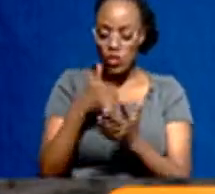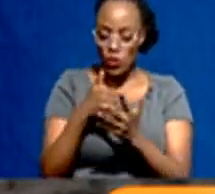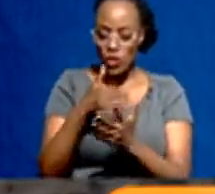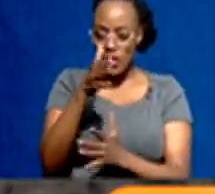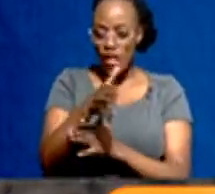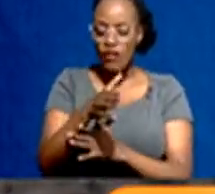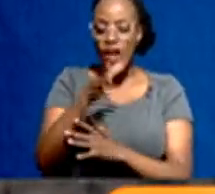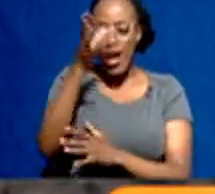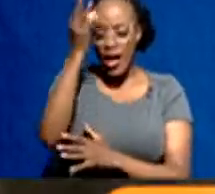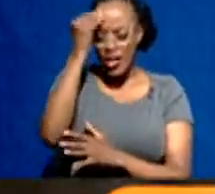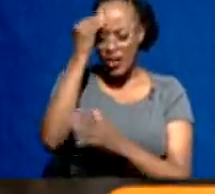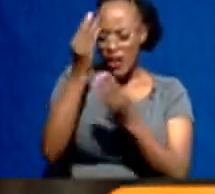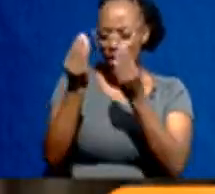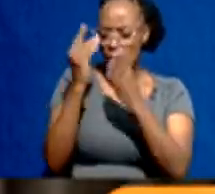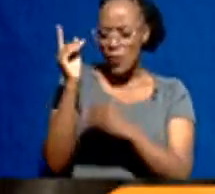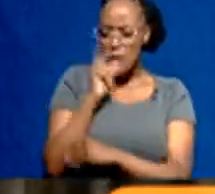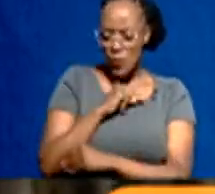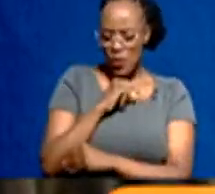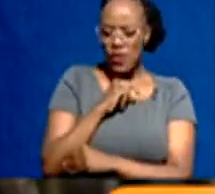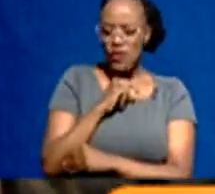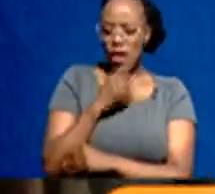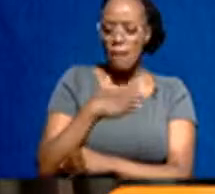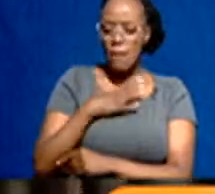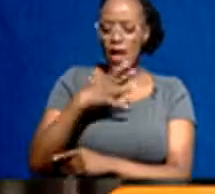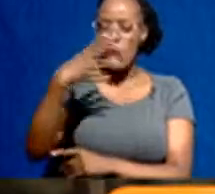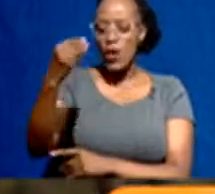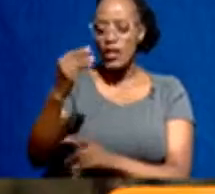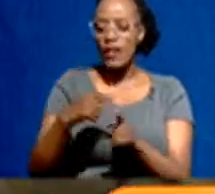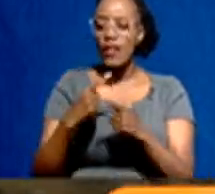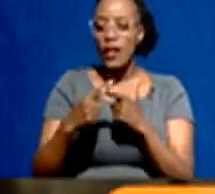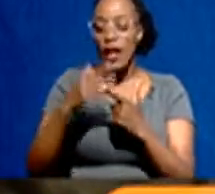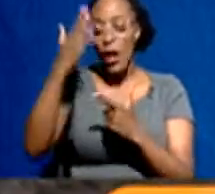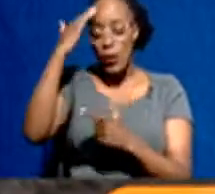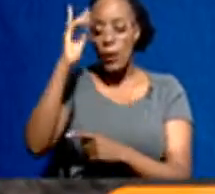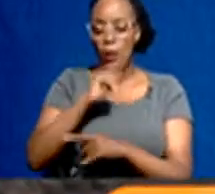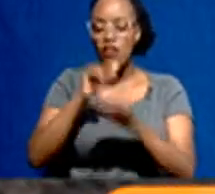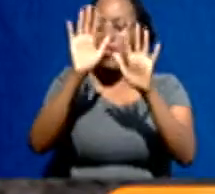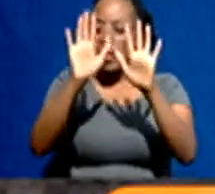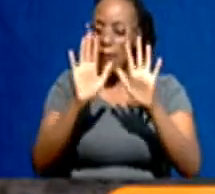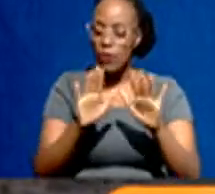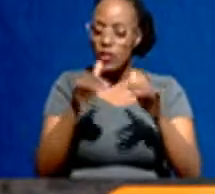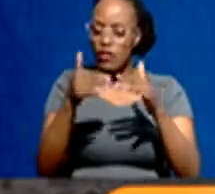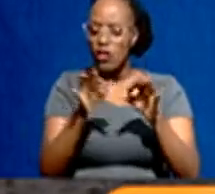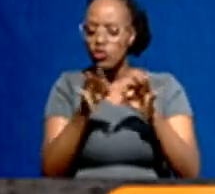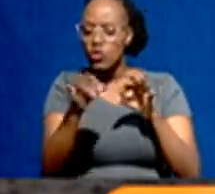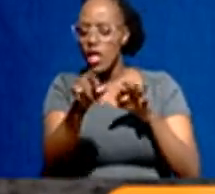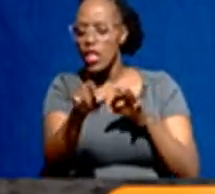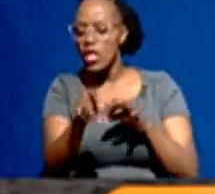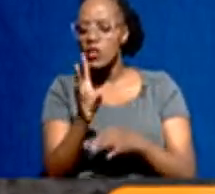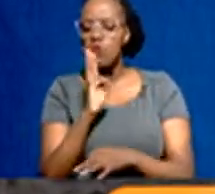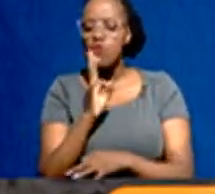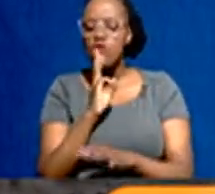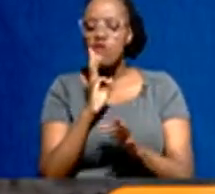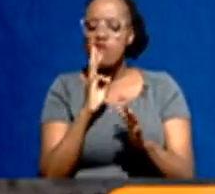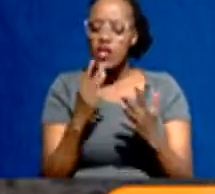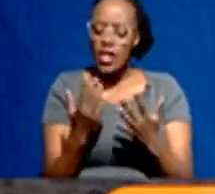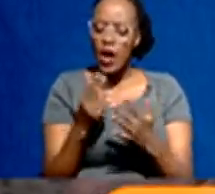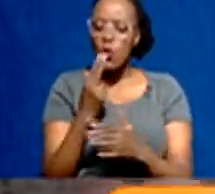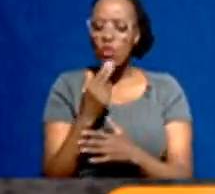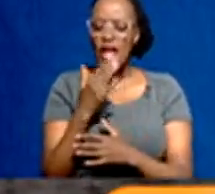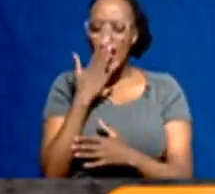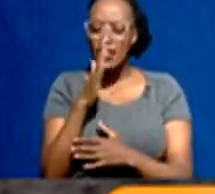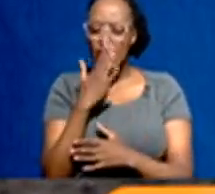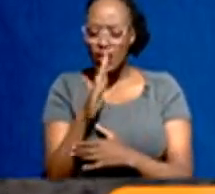hiyo elimu ya CBMR, nikaenda tukajua umuhimu wa kupima haya maji, mambo na salinity, mambo